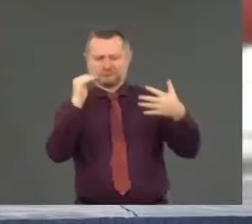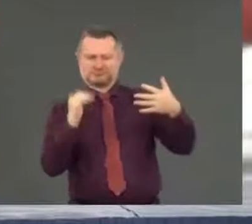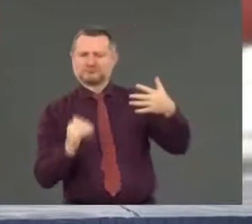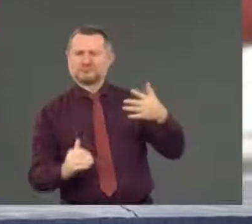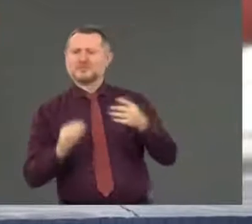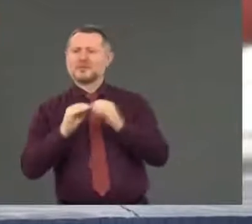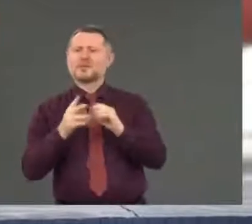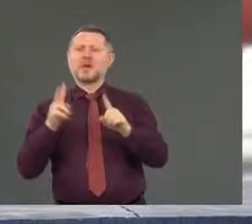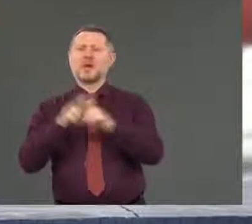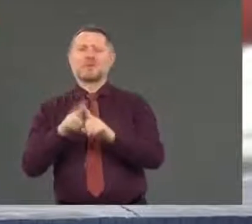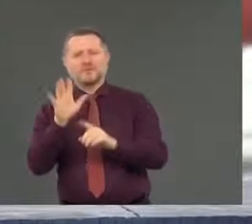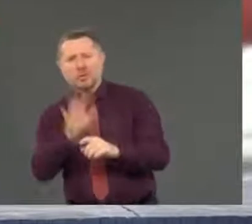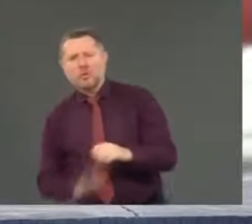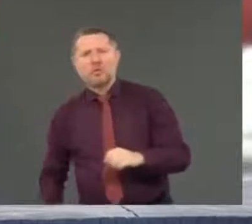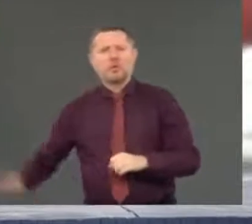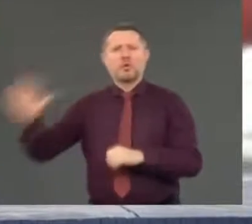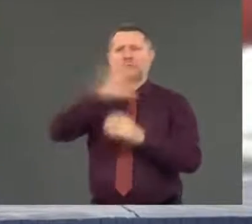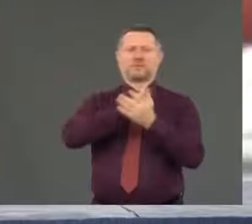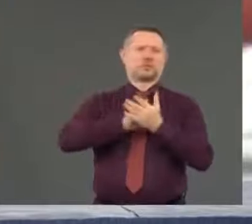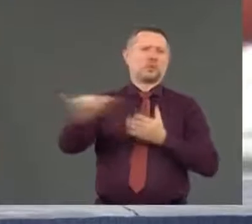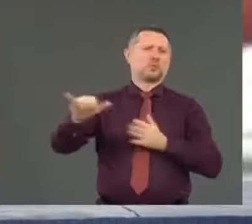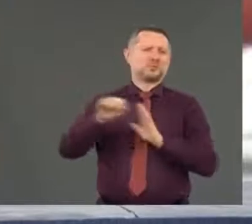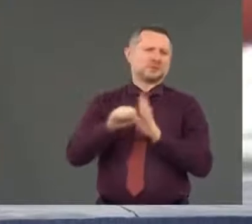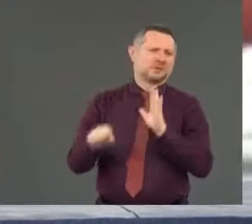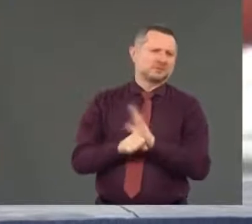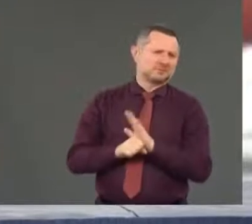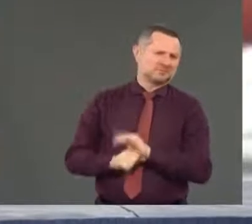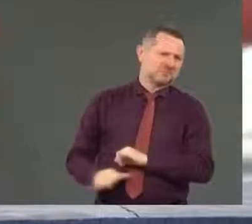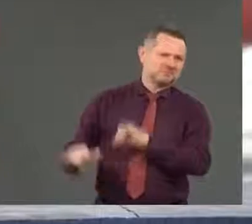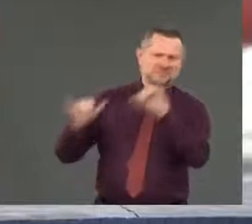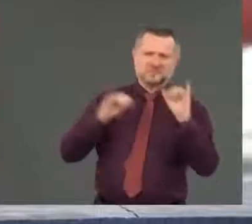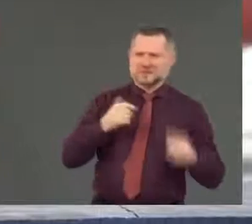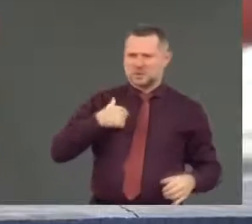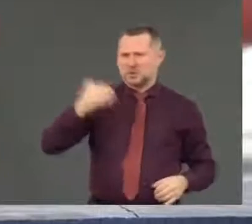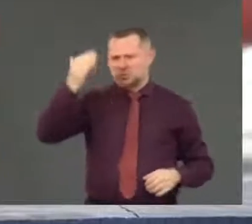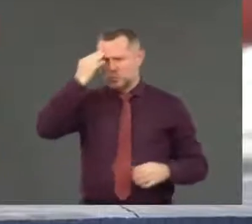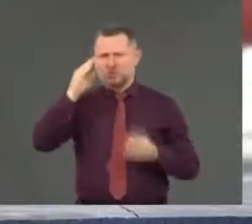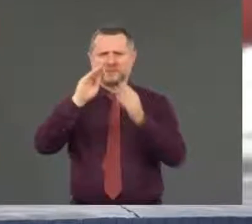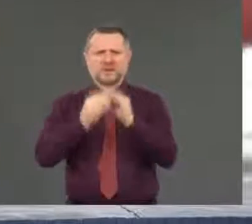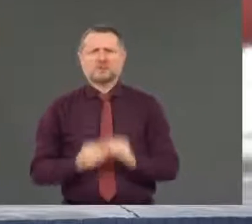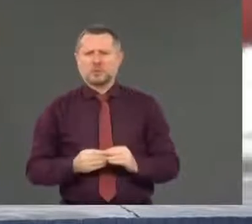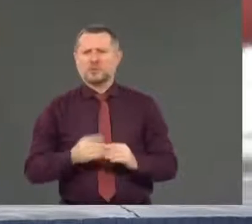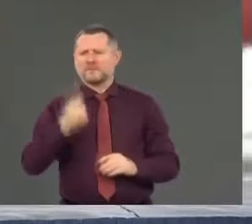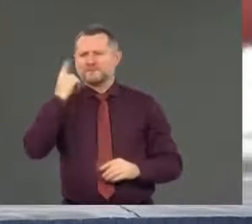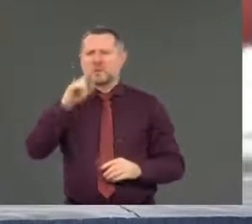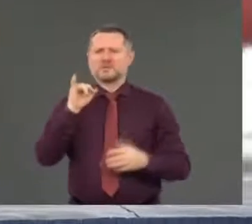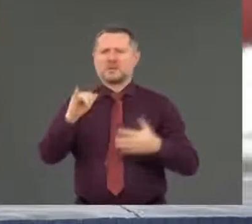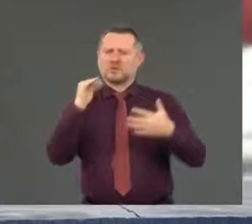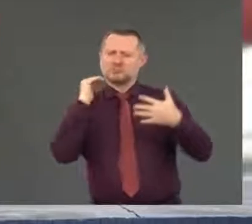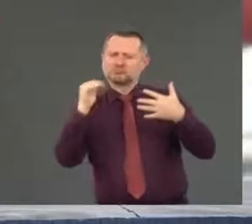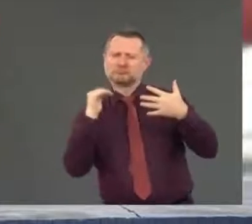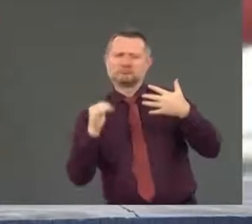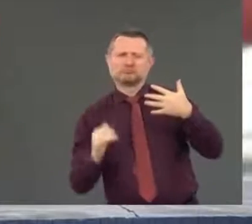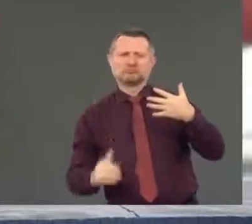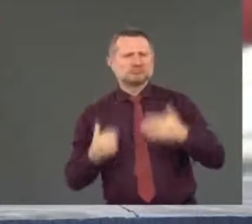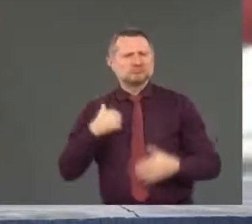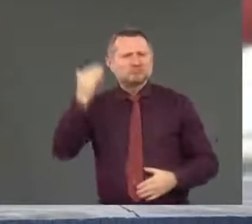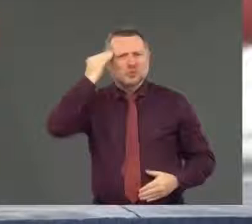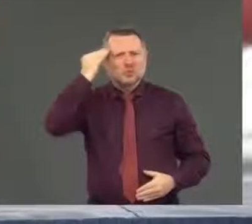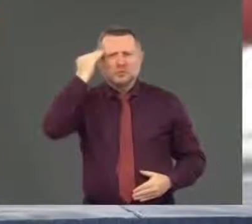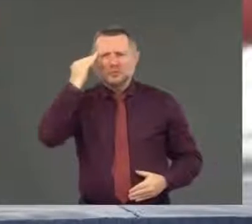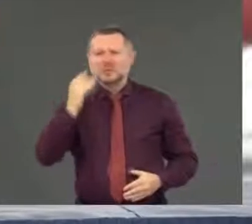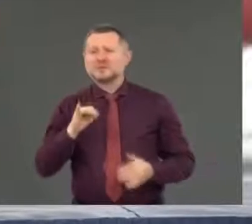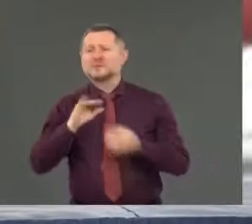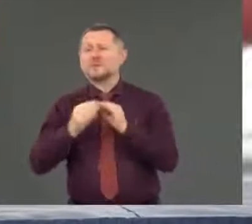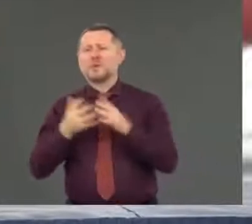across the state. And we know where we are on each of those criterion on any given day, and they're posted on